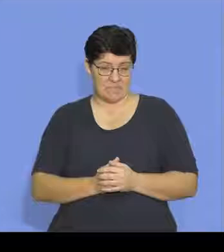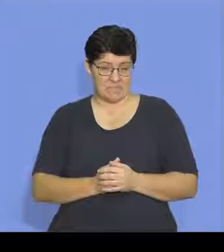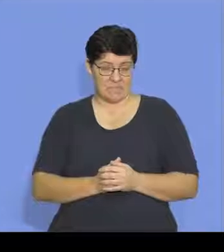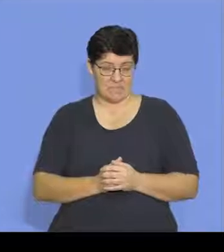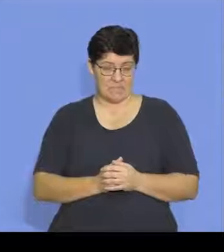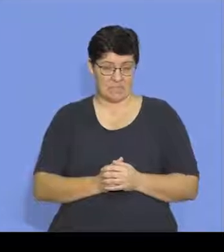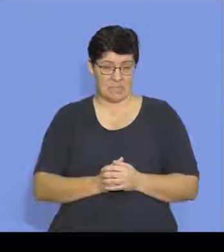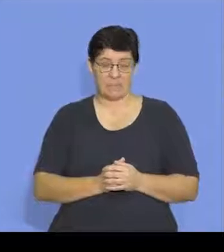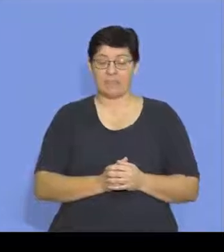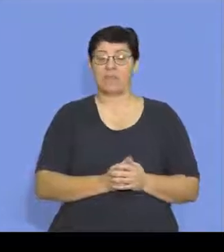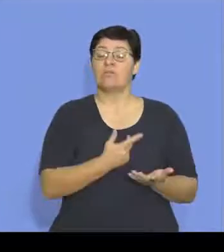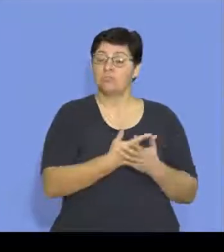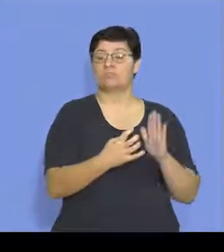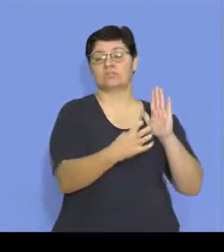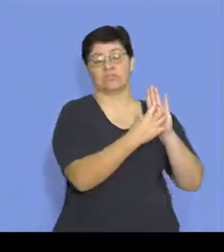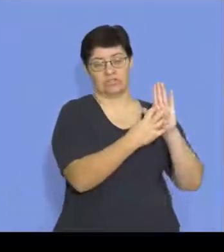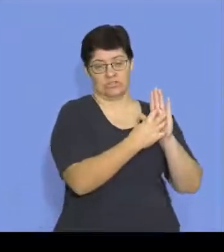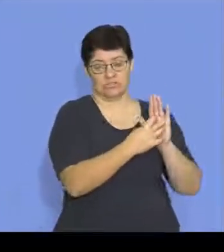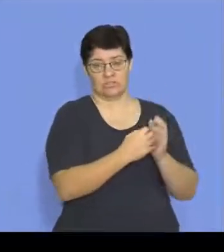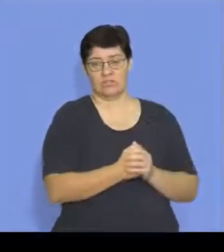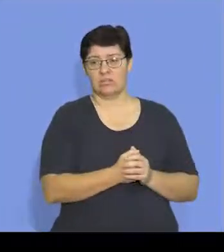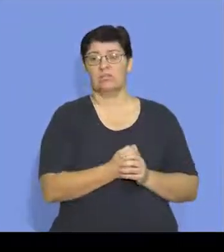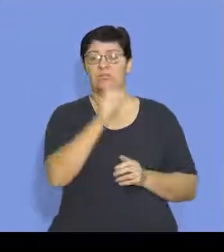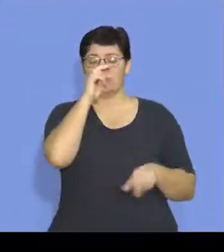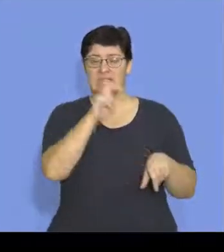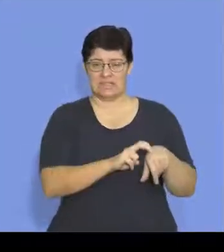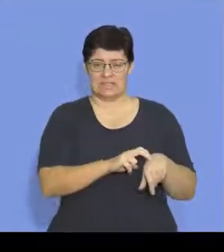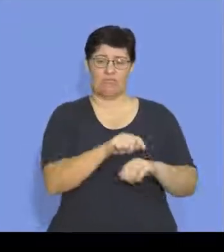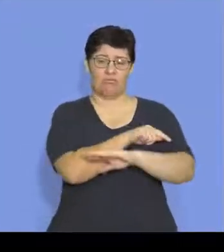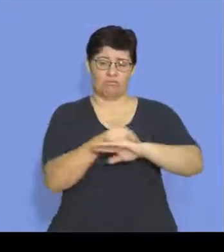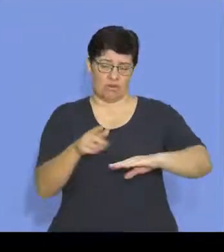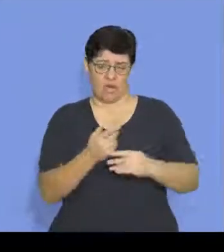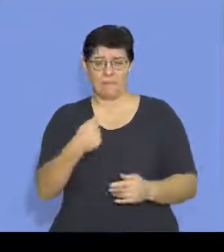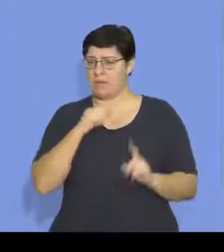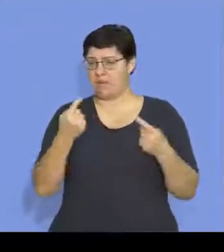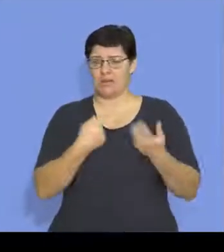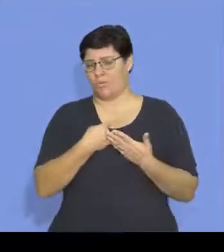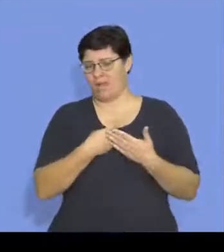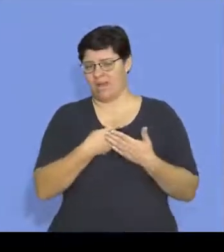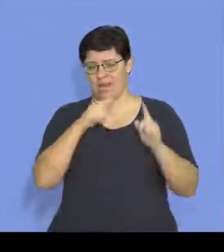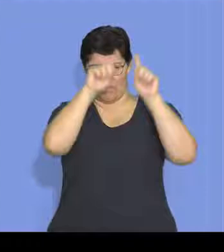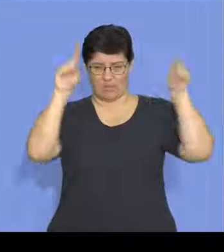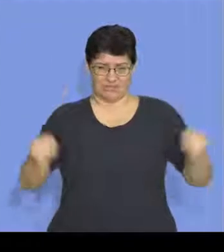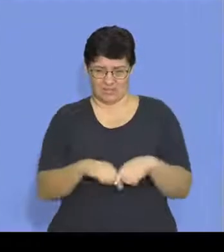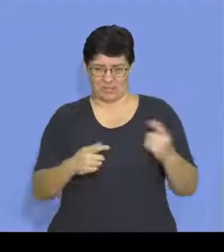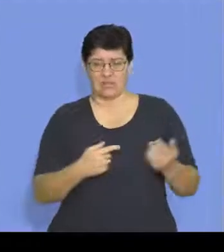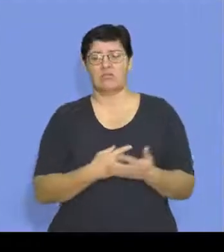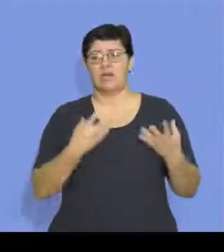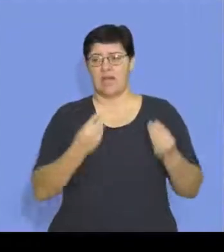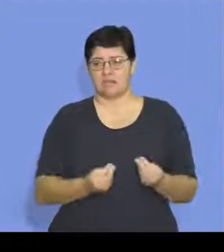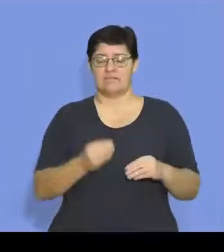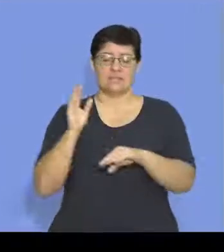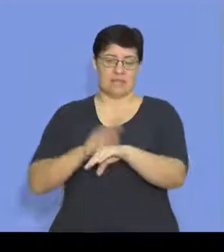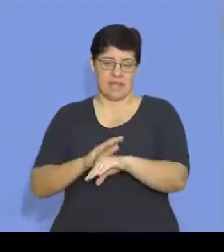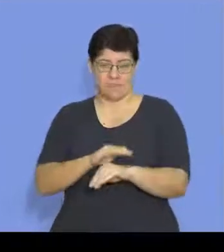doing sketches, so please, you really do need to use a ruler. I can't on the board. So we always have